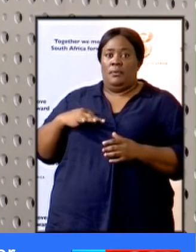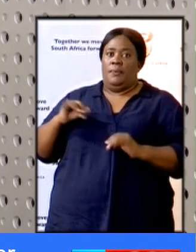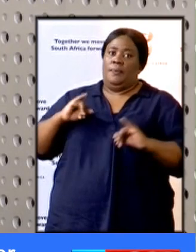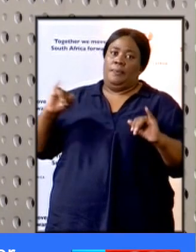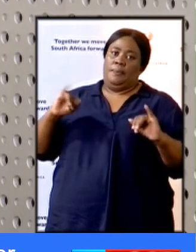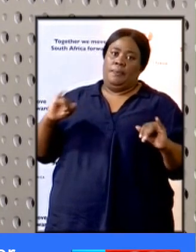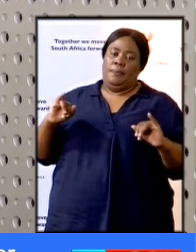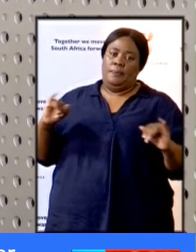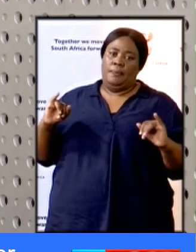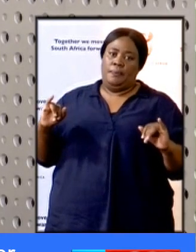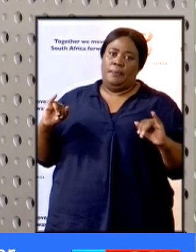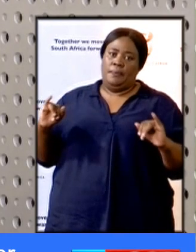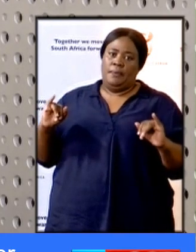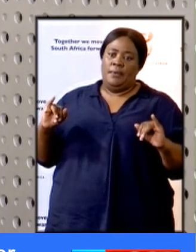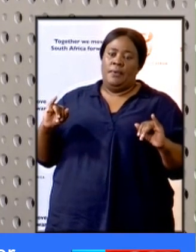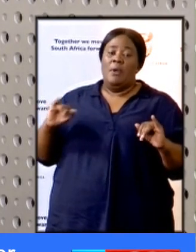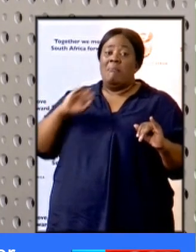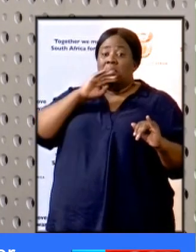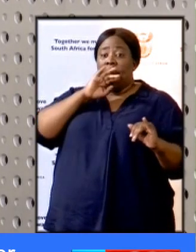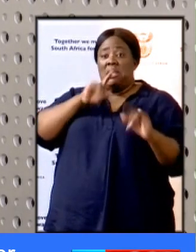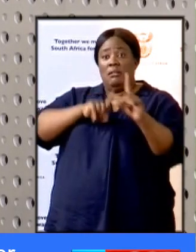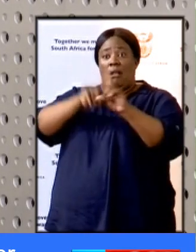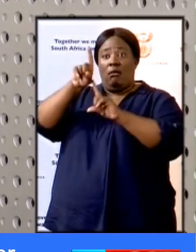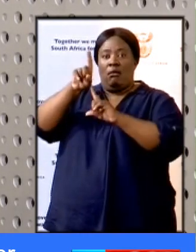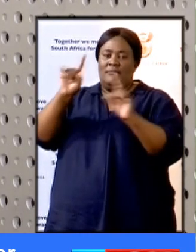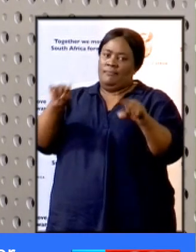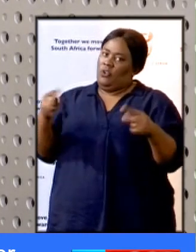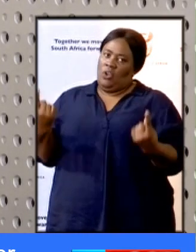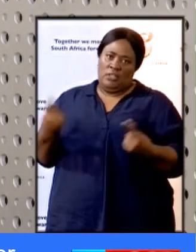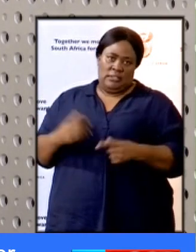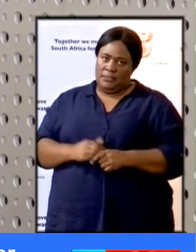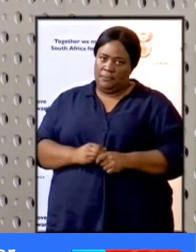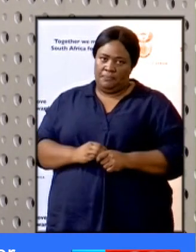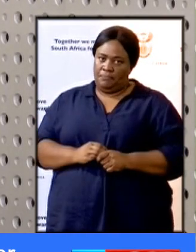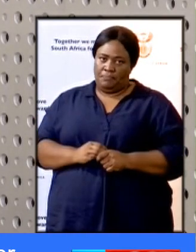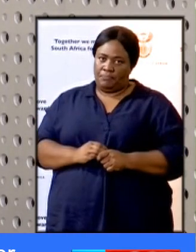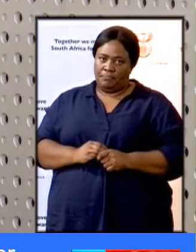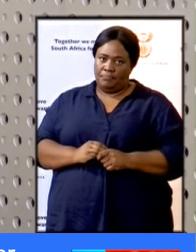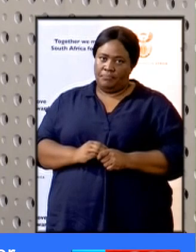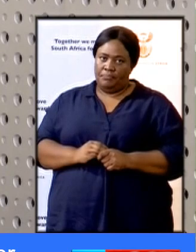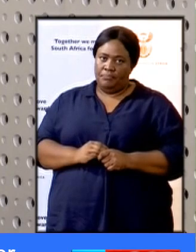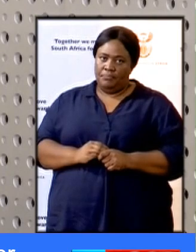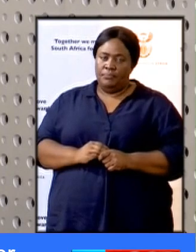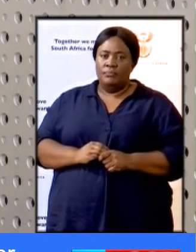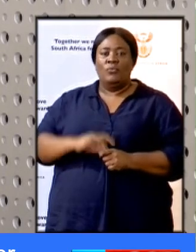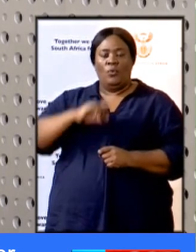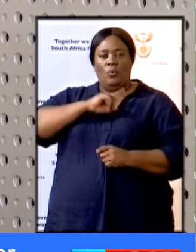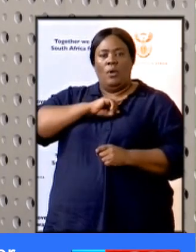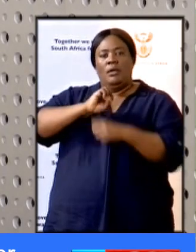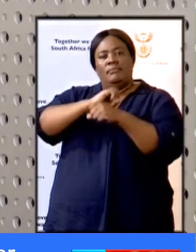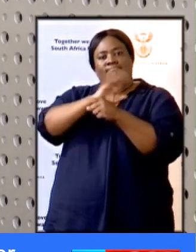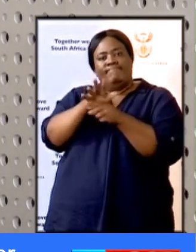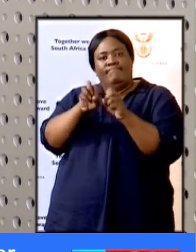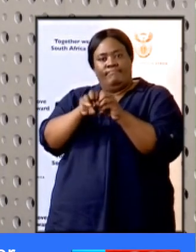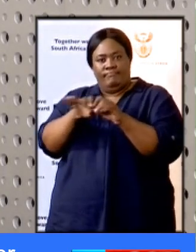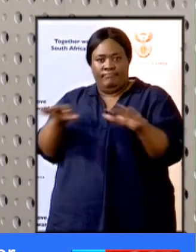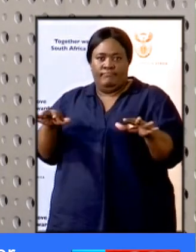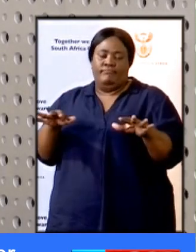and cannot function successfully outside of the national context of a general